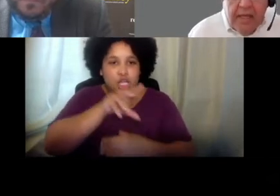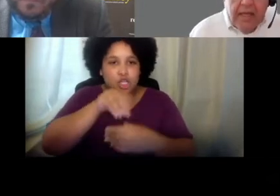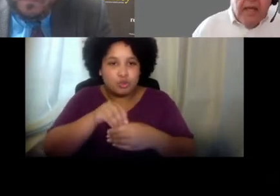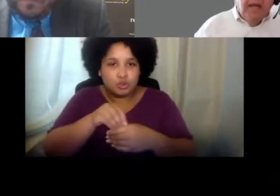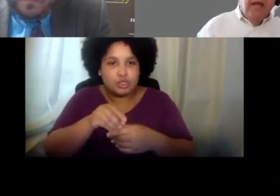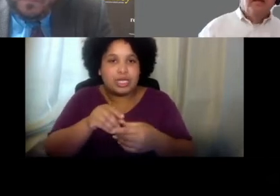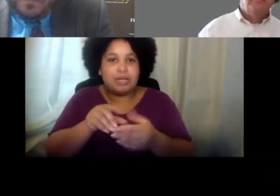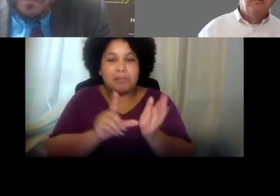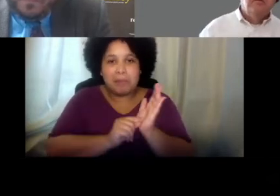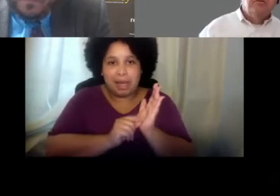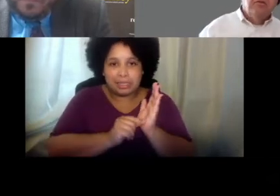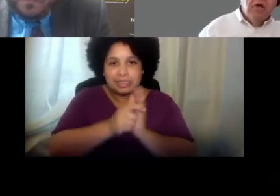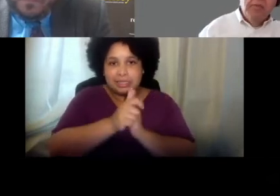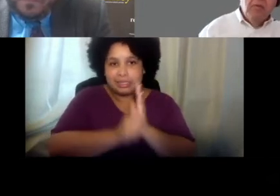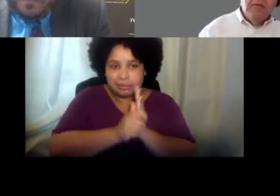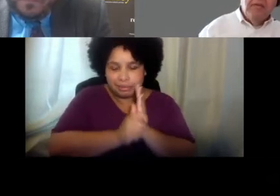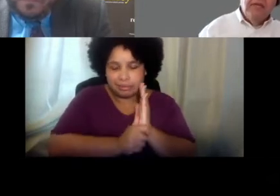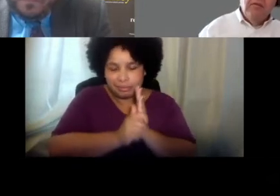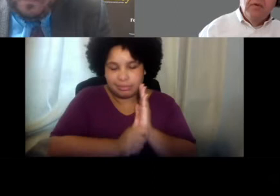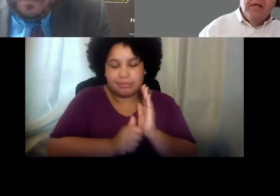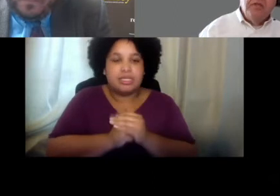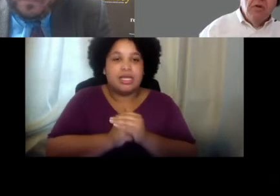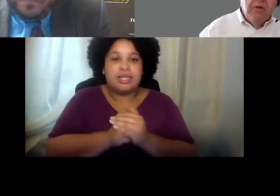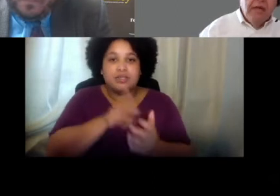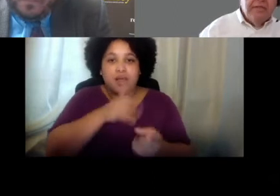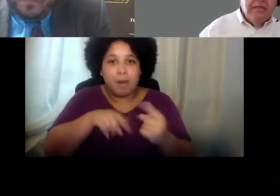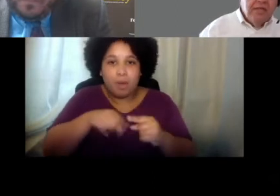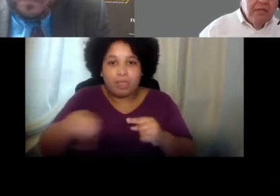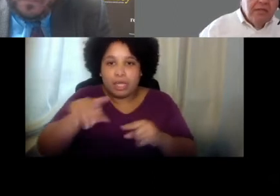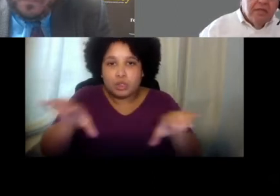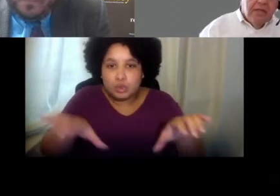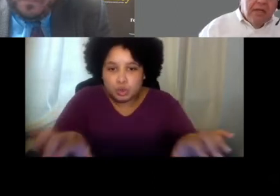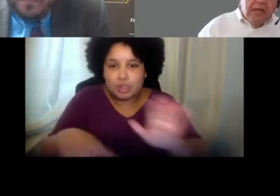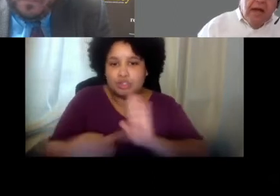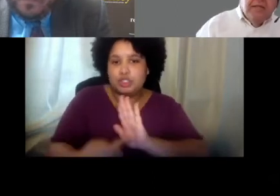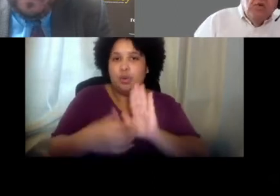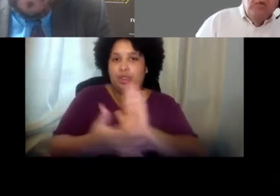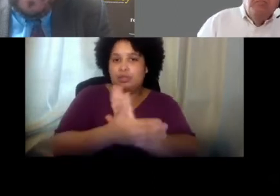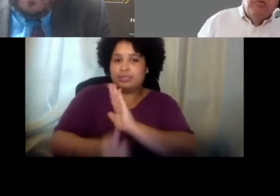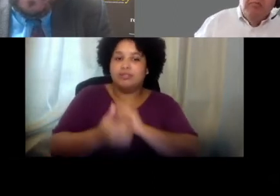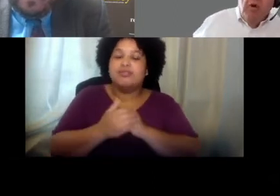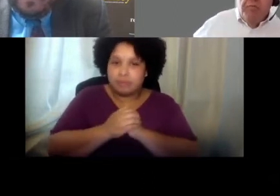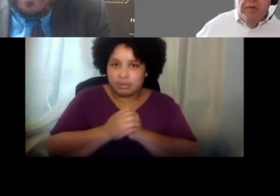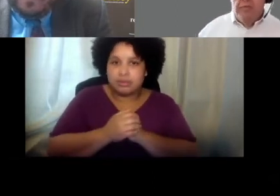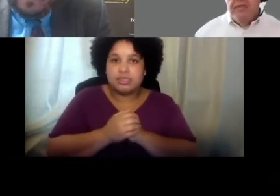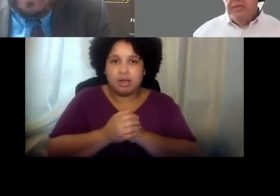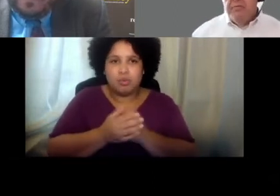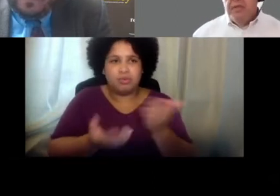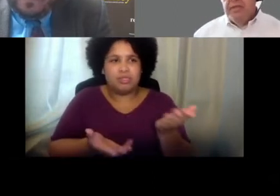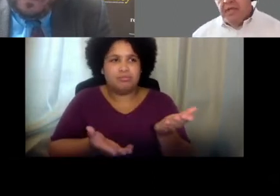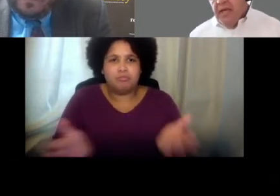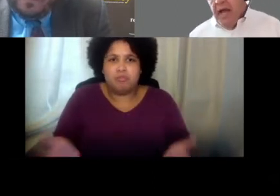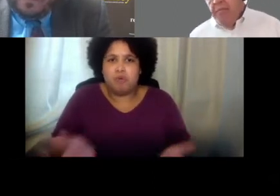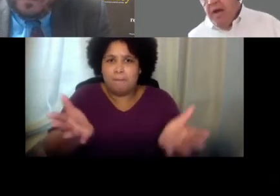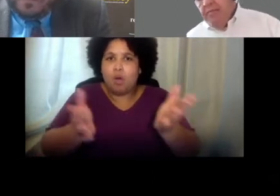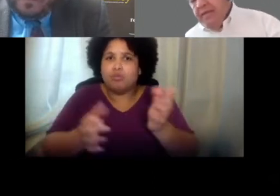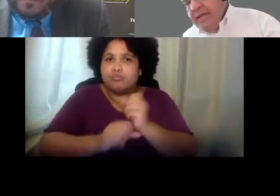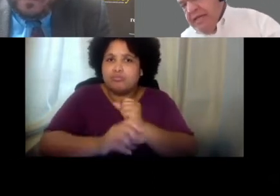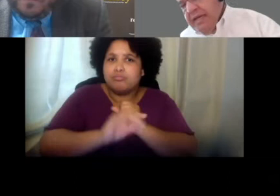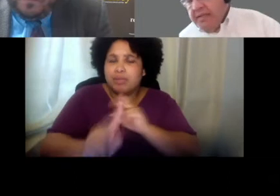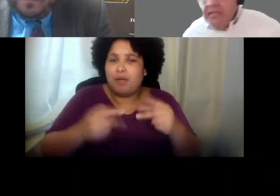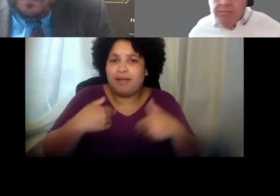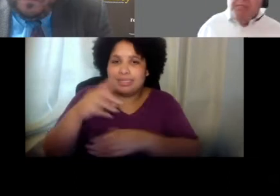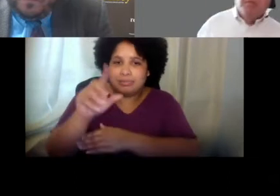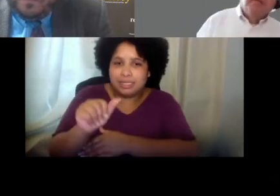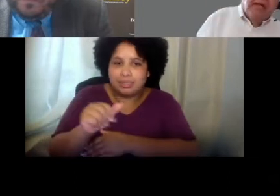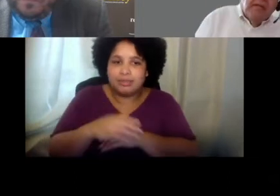Magazine and talk about what they do and showcase their skills. And so we promote people with disabilities. I probably can't